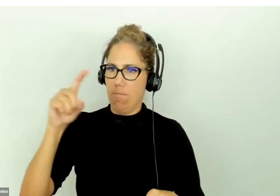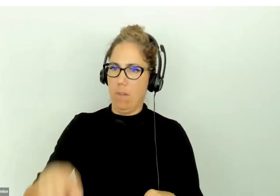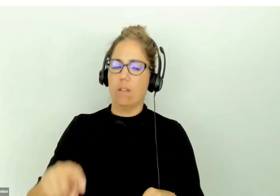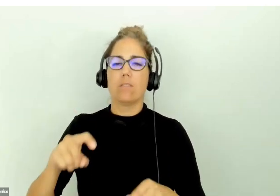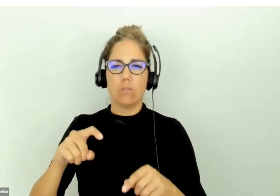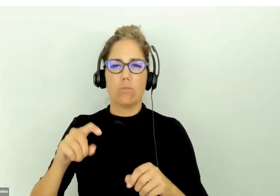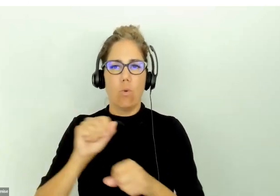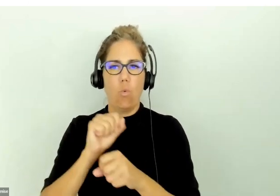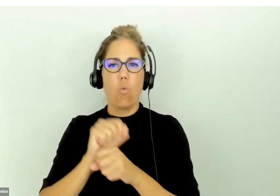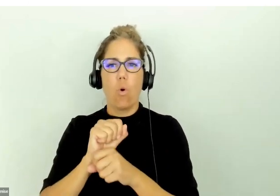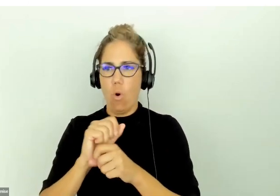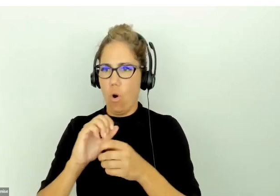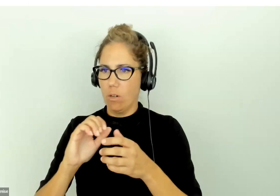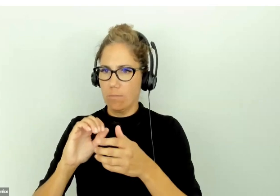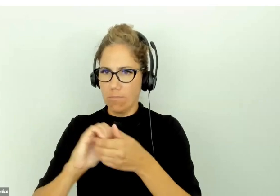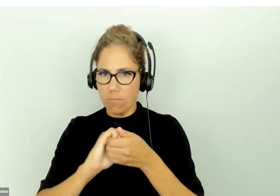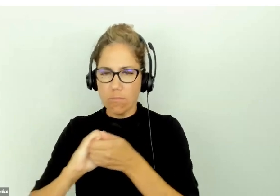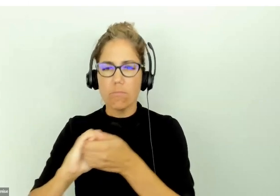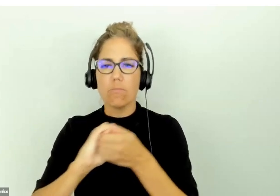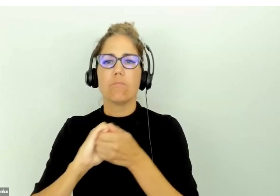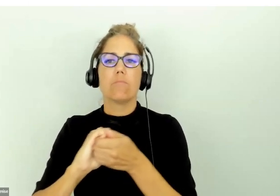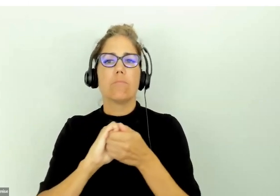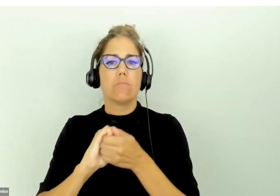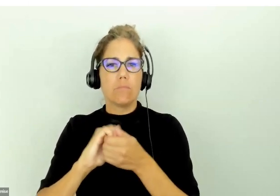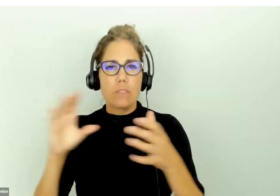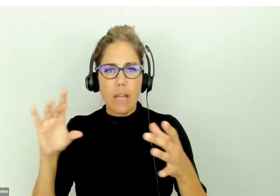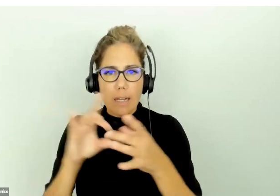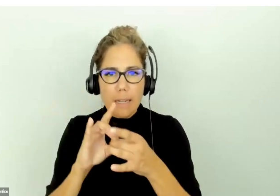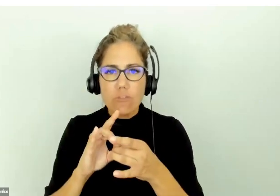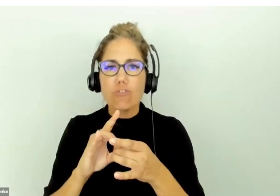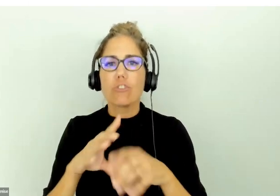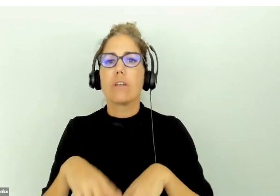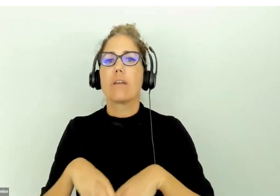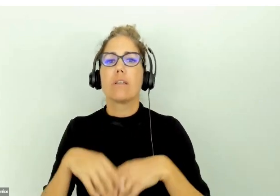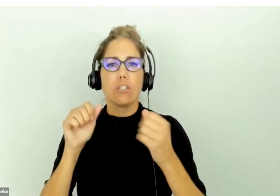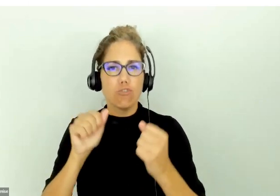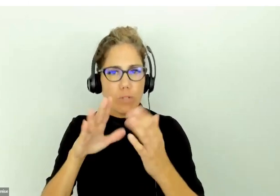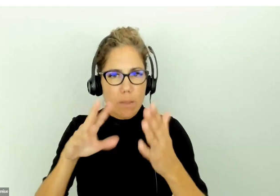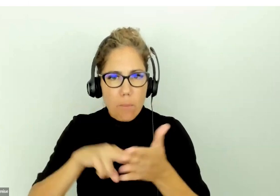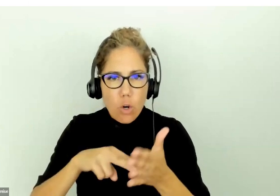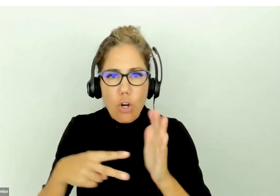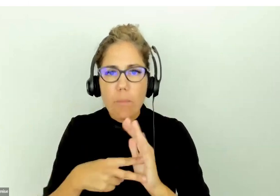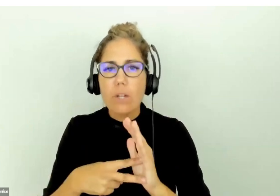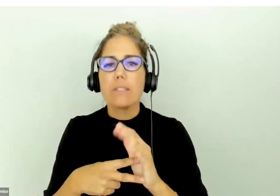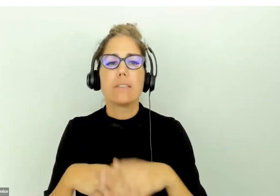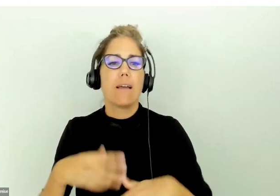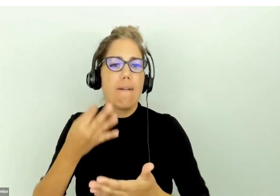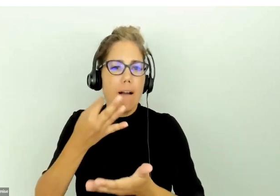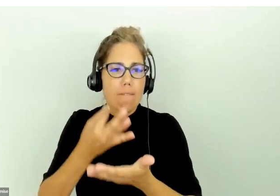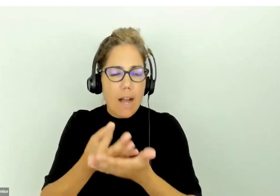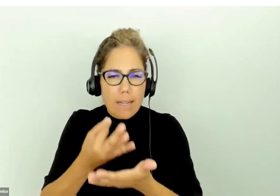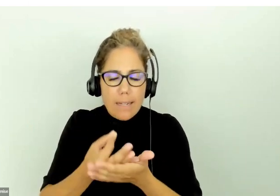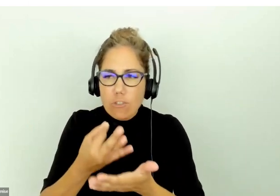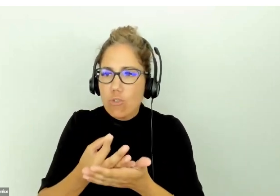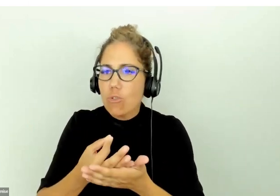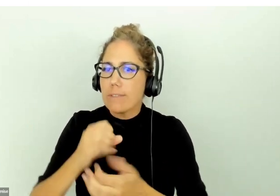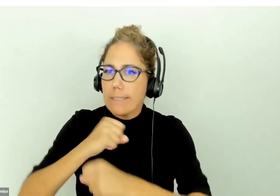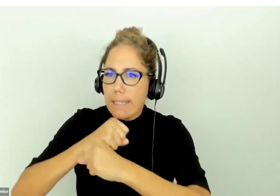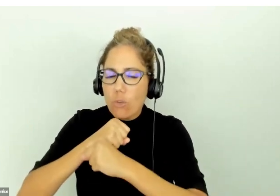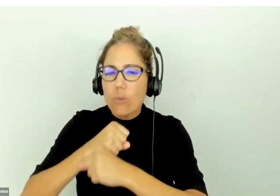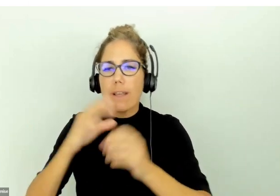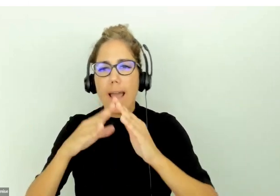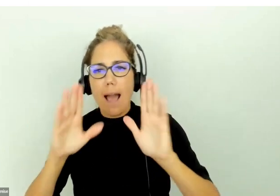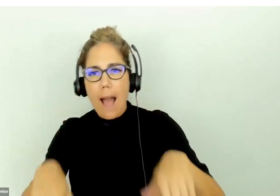address purpose, social connection, accessibility, transportation, financial security, employment,